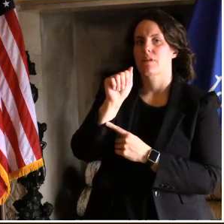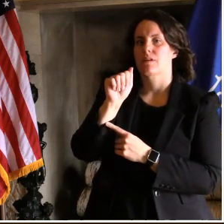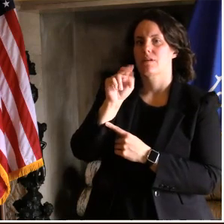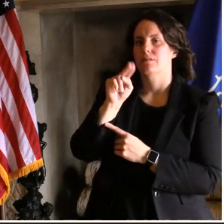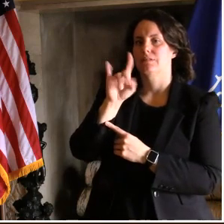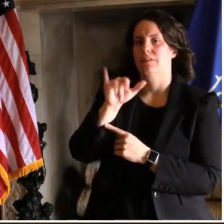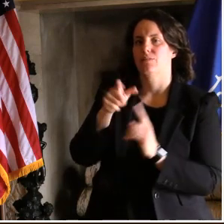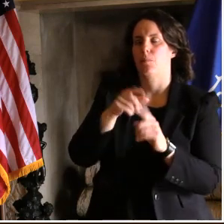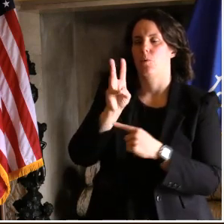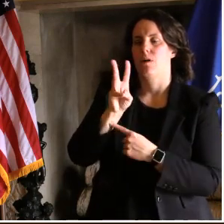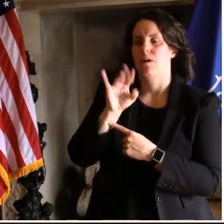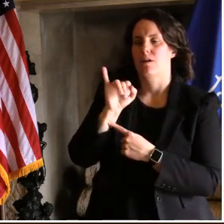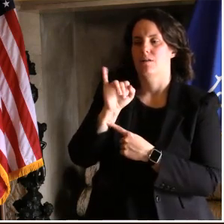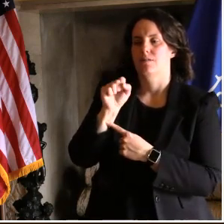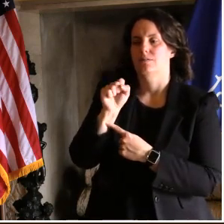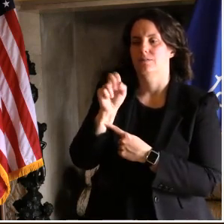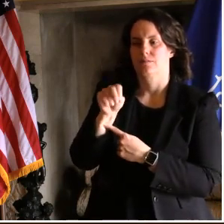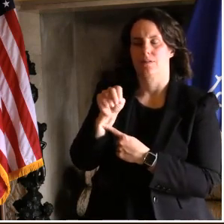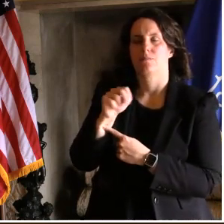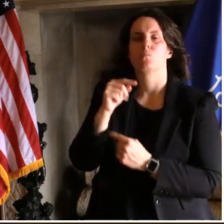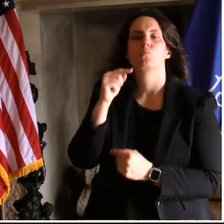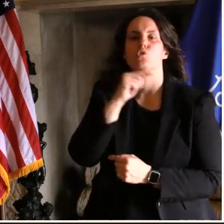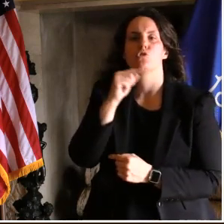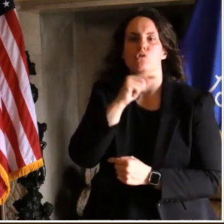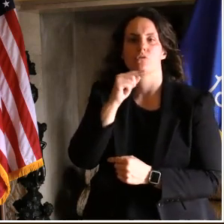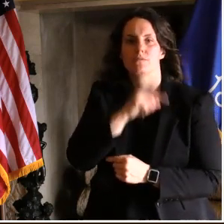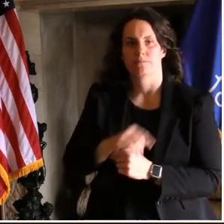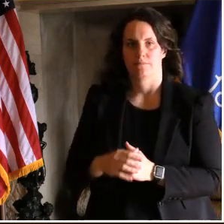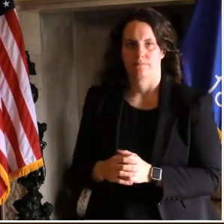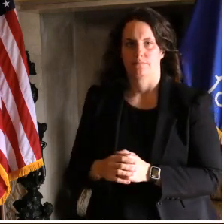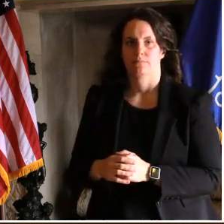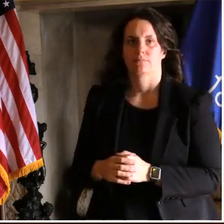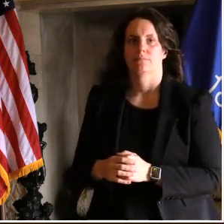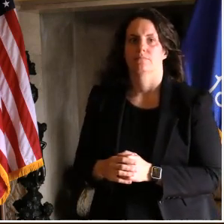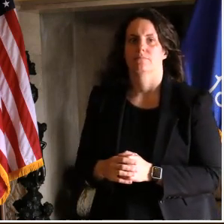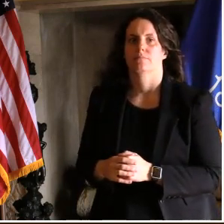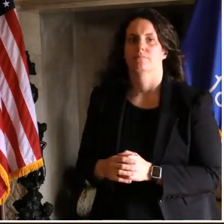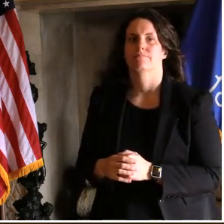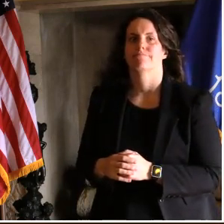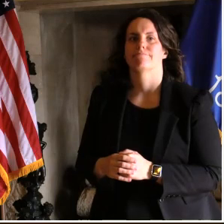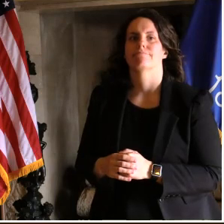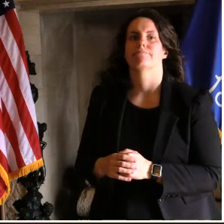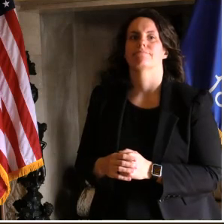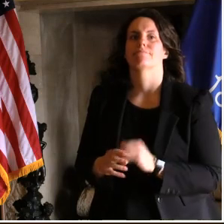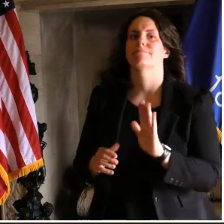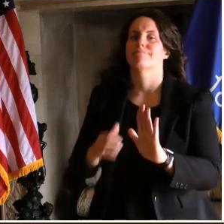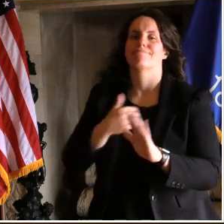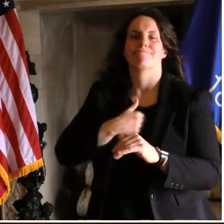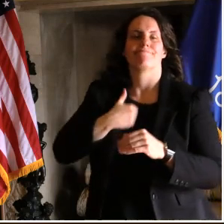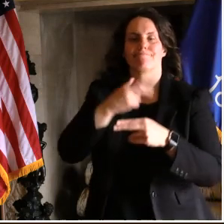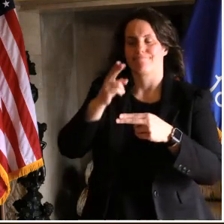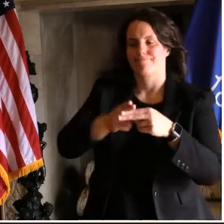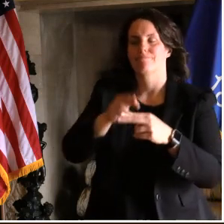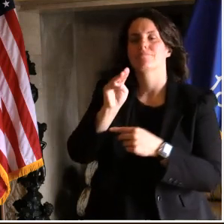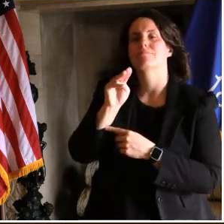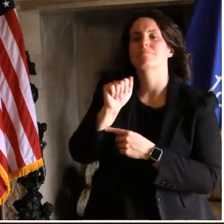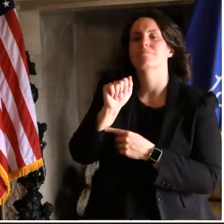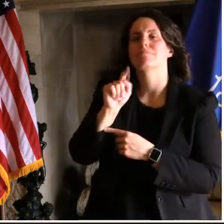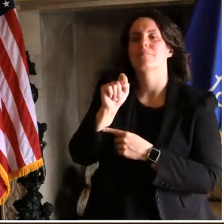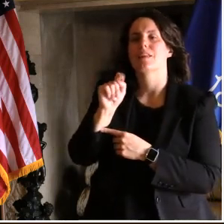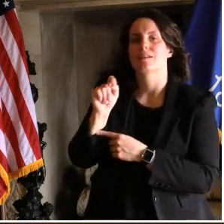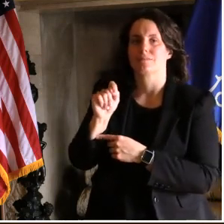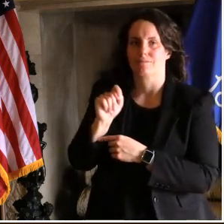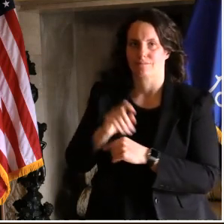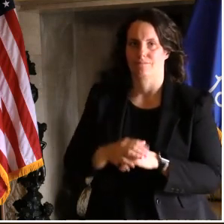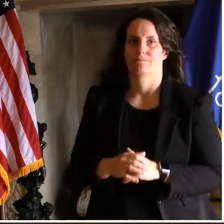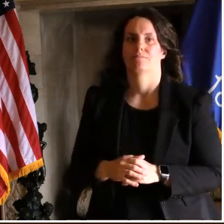Andy from WISN? I'm sorry, this is Matt at WISN. So you'll have, just to follow up on that